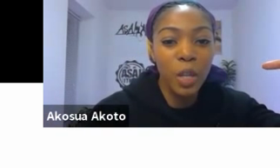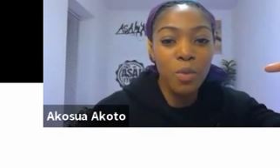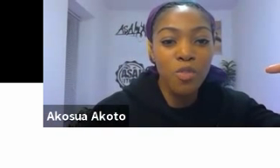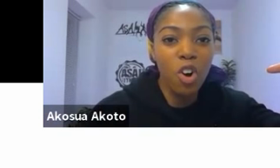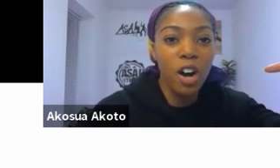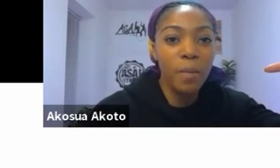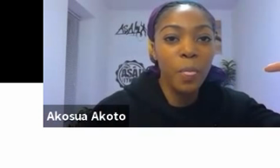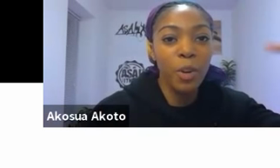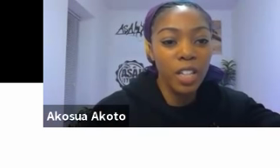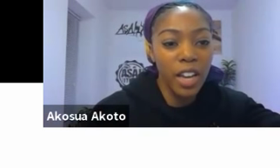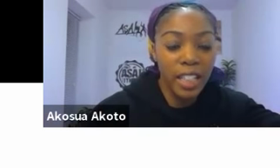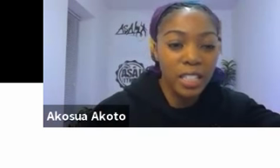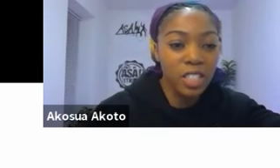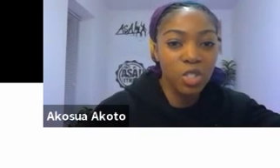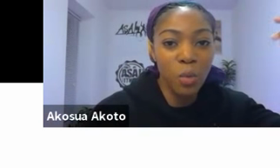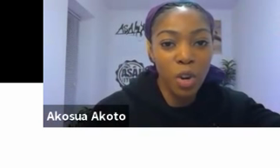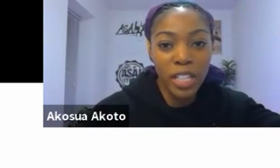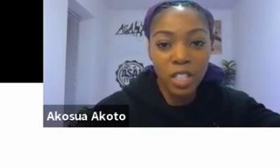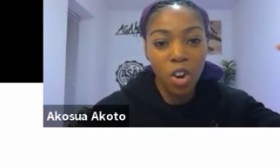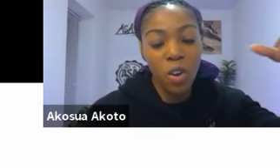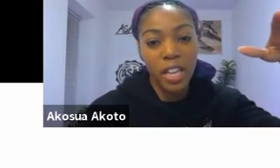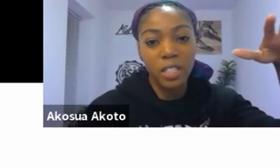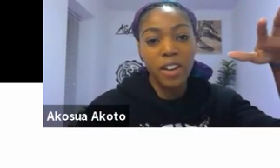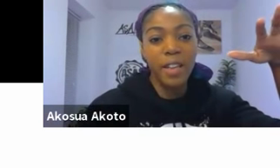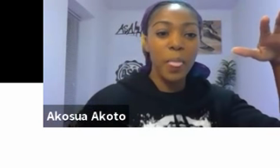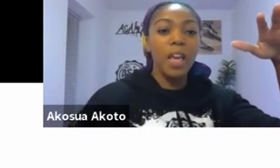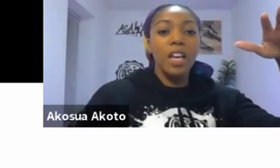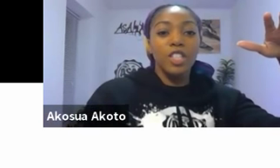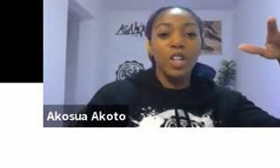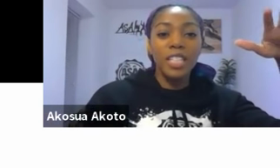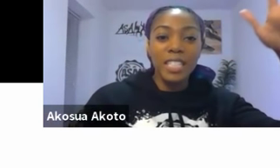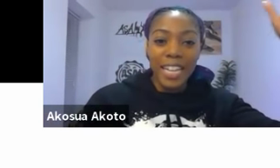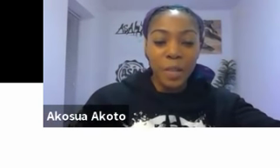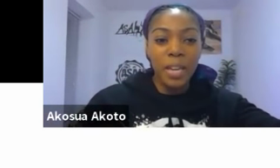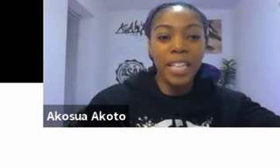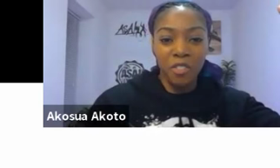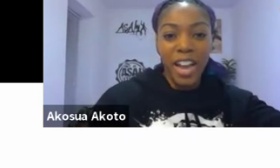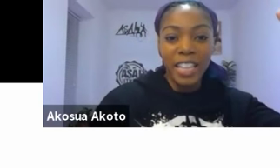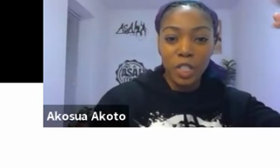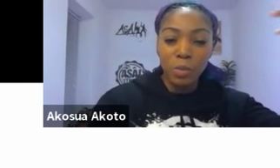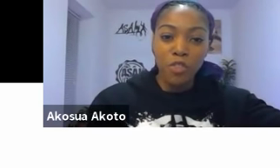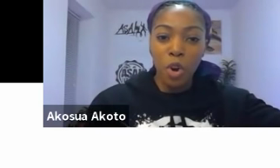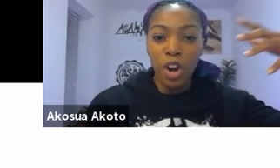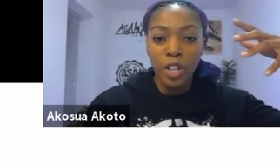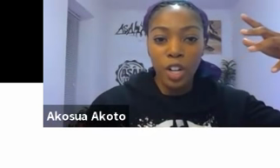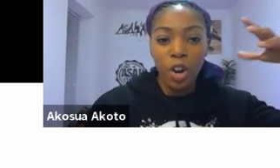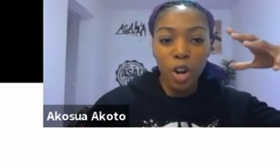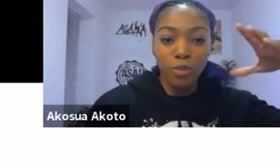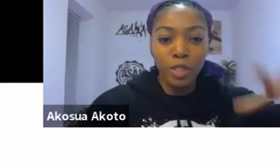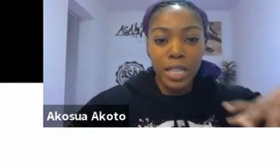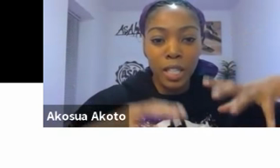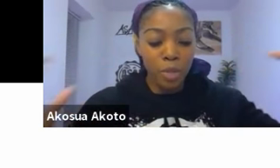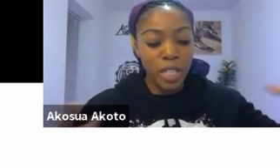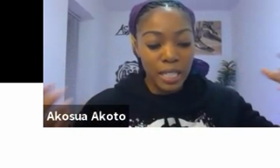So we're gonna move on. We're gonna go ahead, let's just do it. We go ahead to the old heads, all right? So this is like the beginning, right? This is before